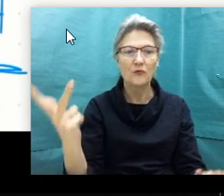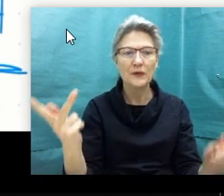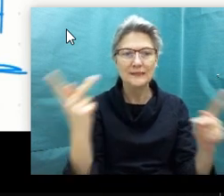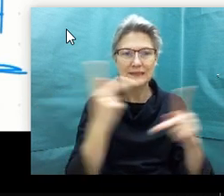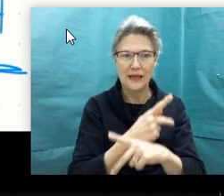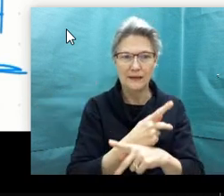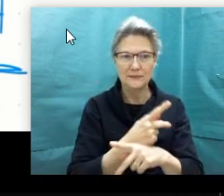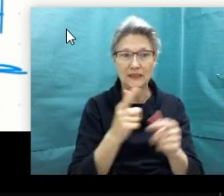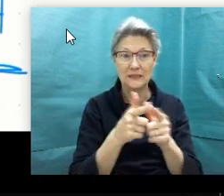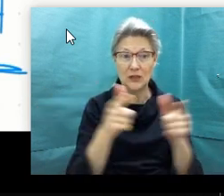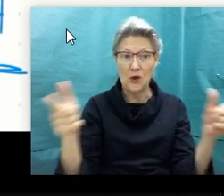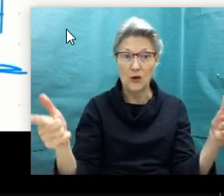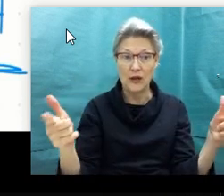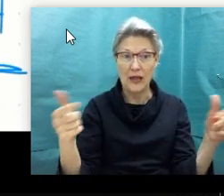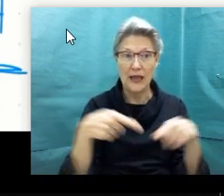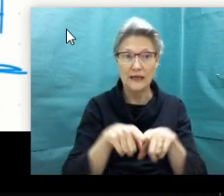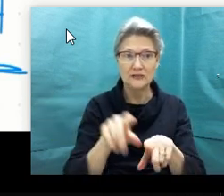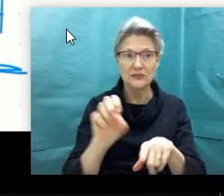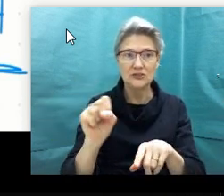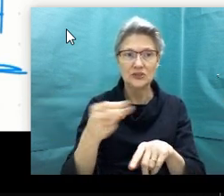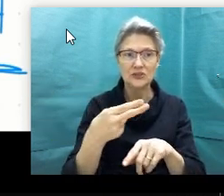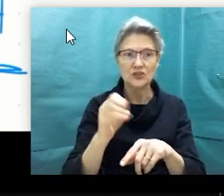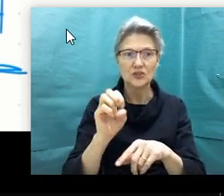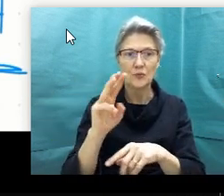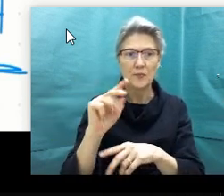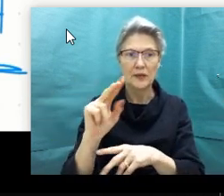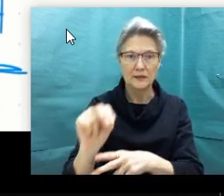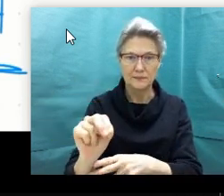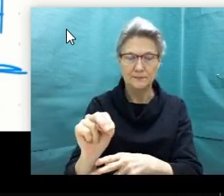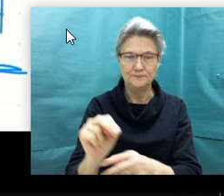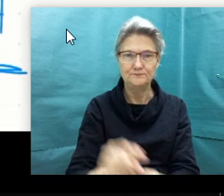is 3 times as long as Sherman.